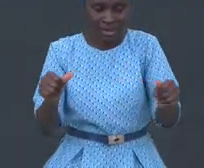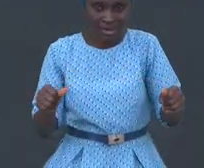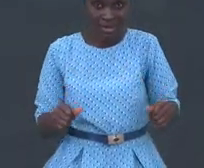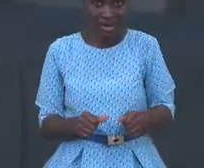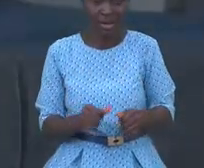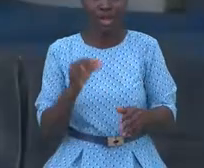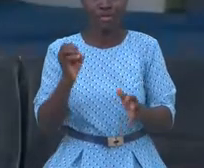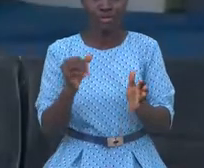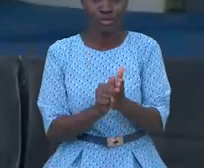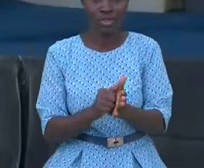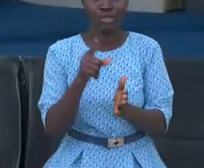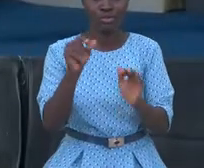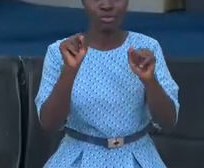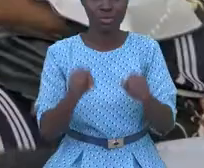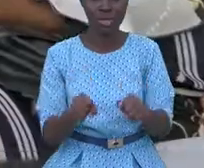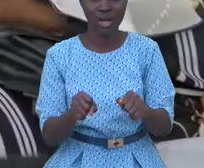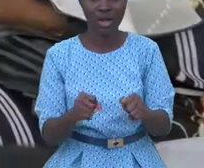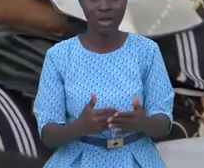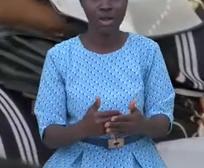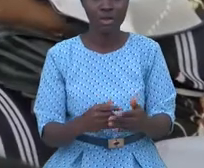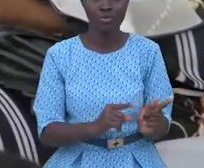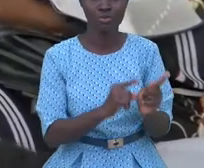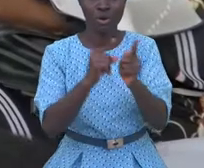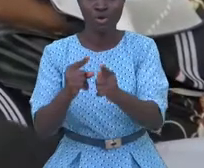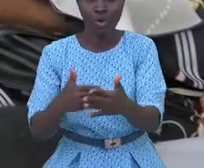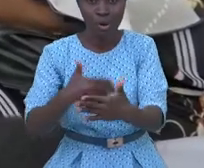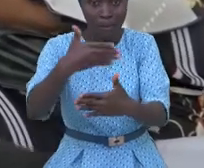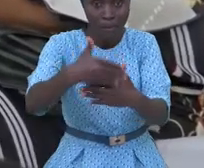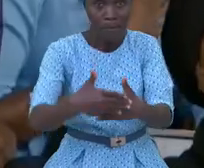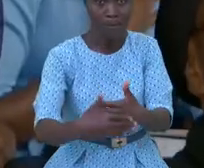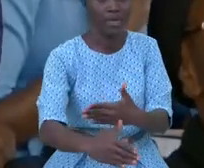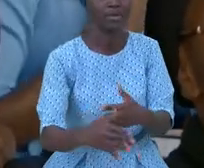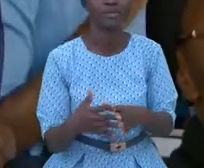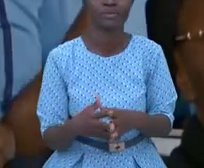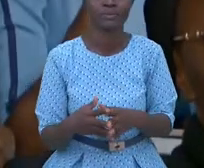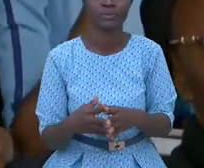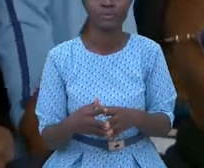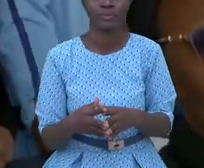you will go beyond. I will go beyond.